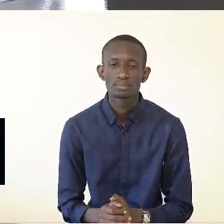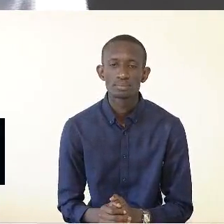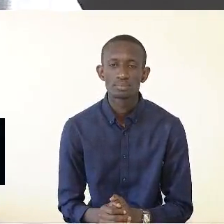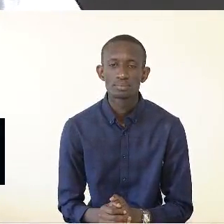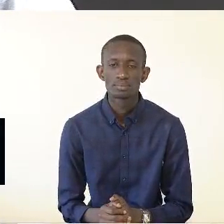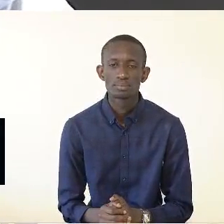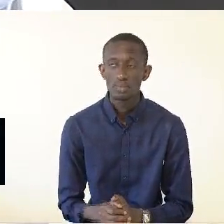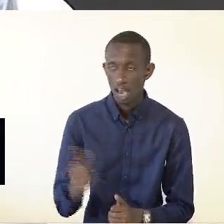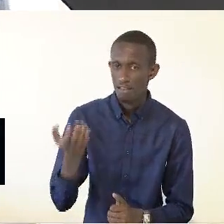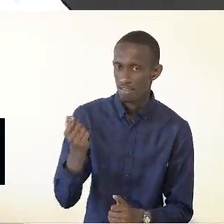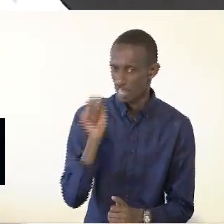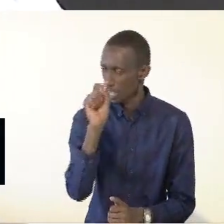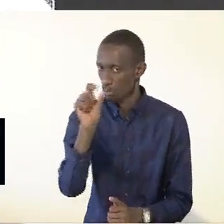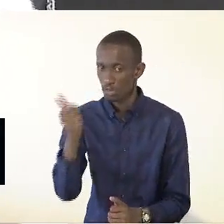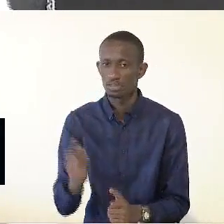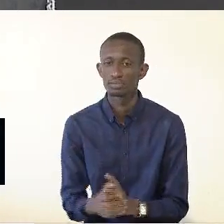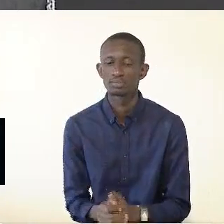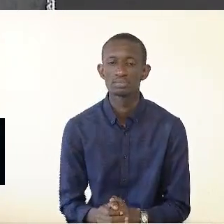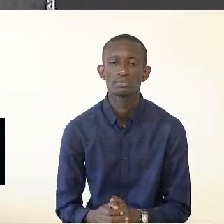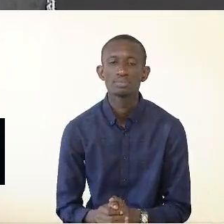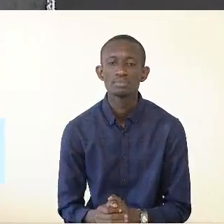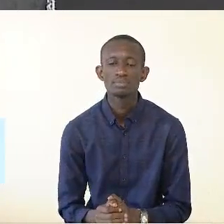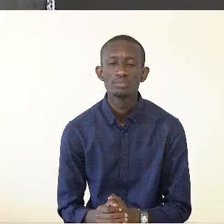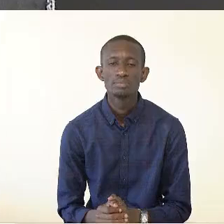have the other point is -2